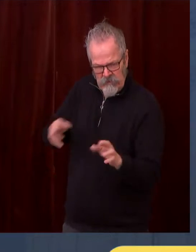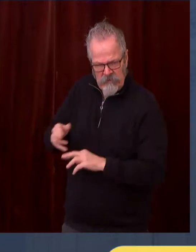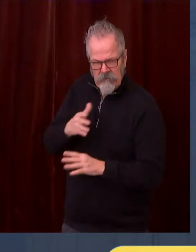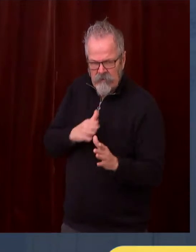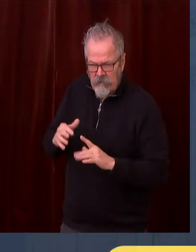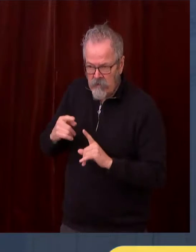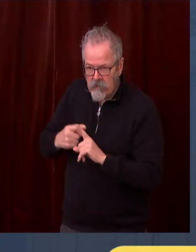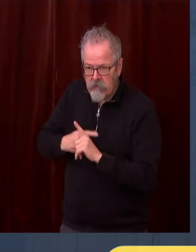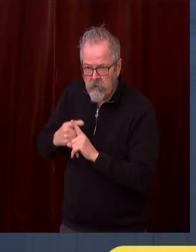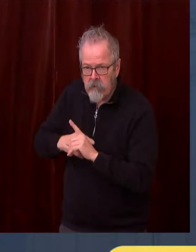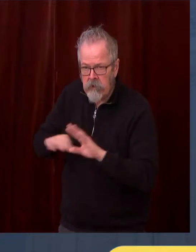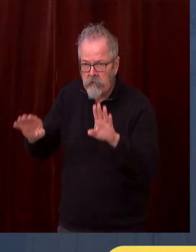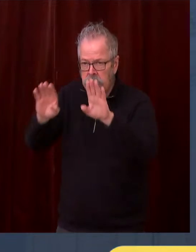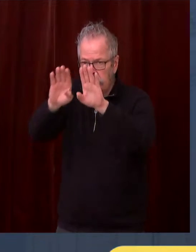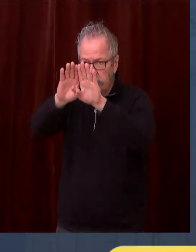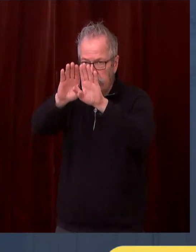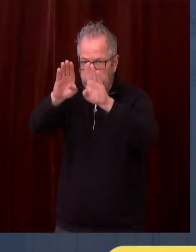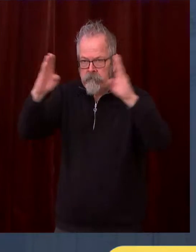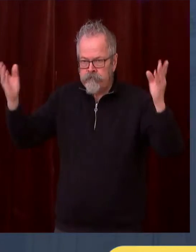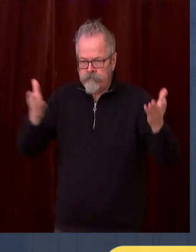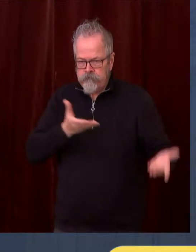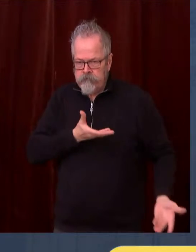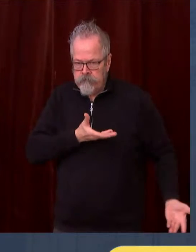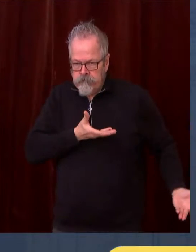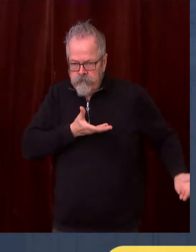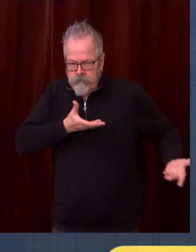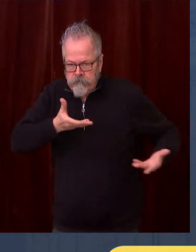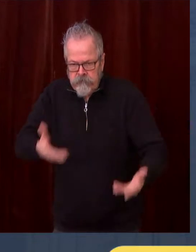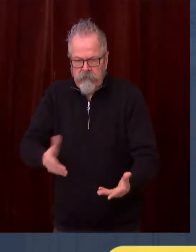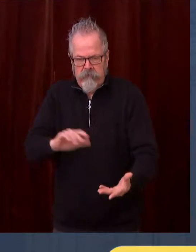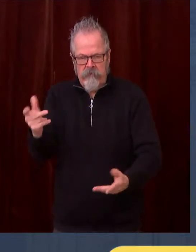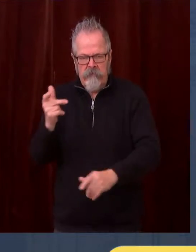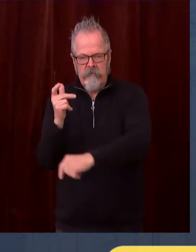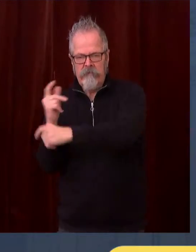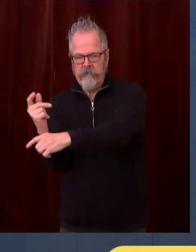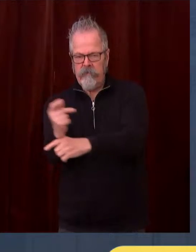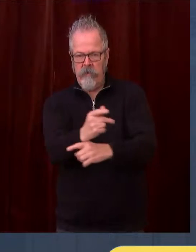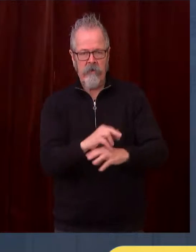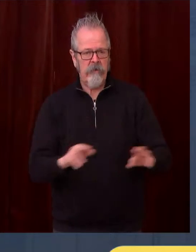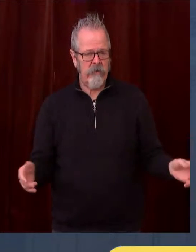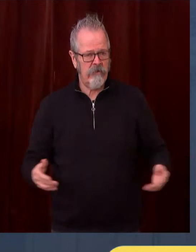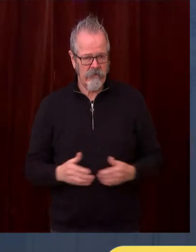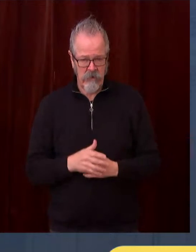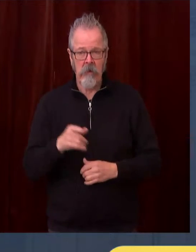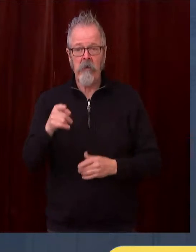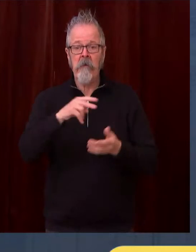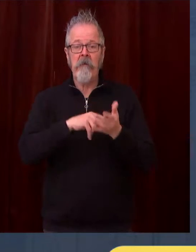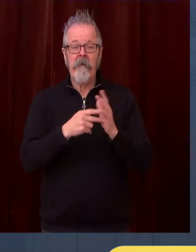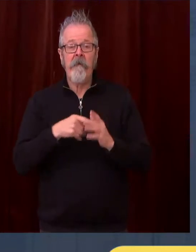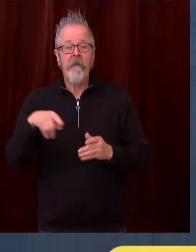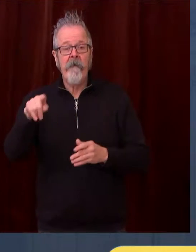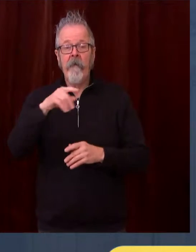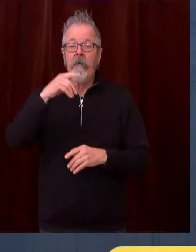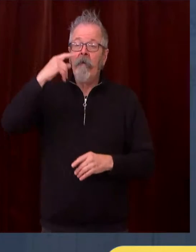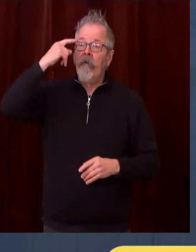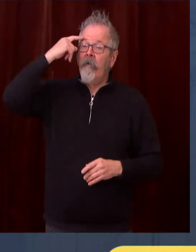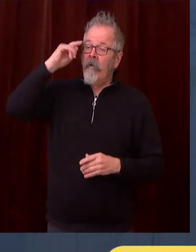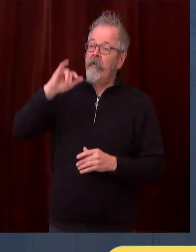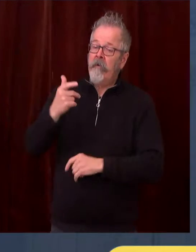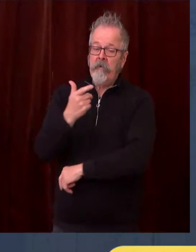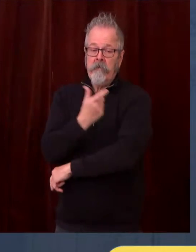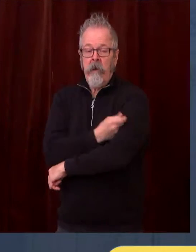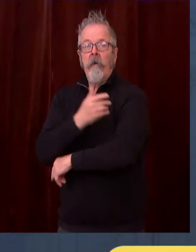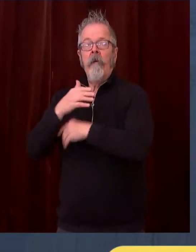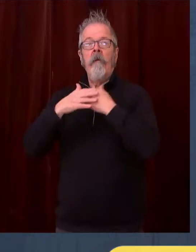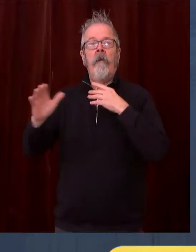go. So the first good news today is the arrival of this vaccine. But after we hear